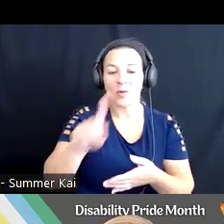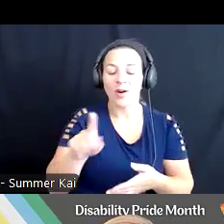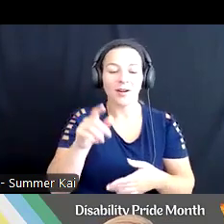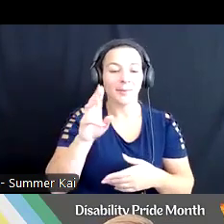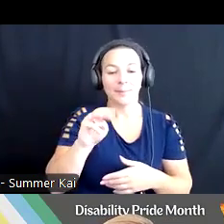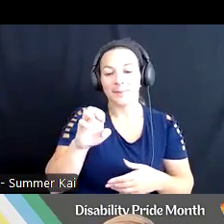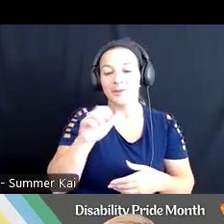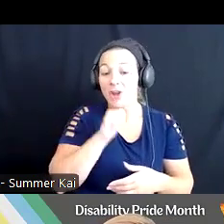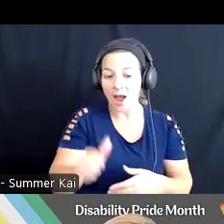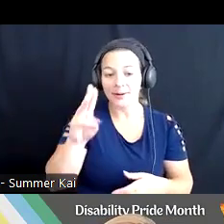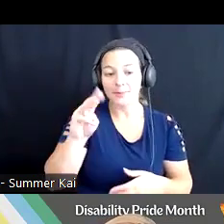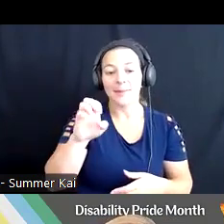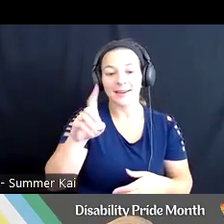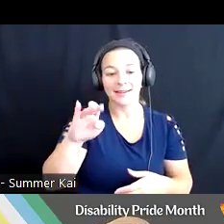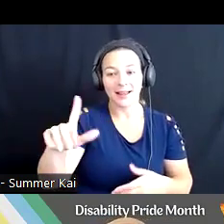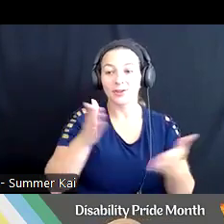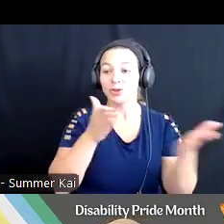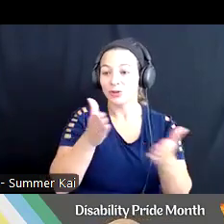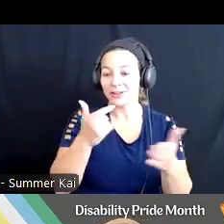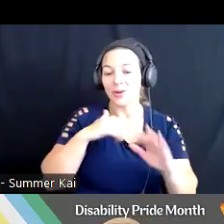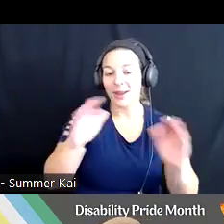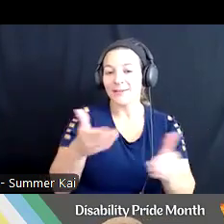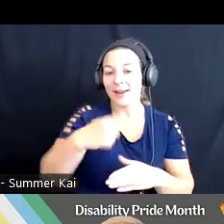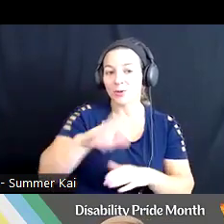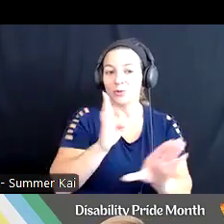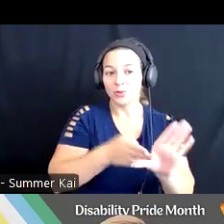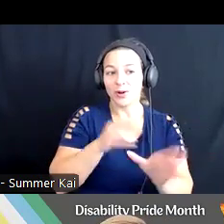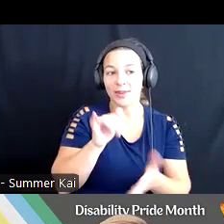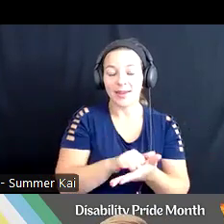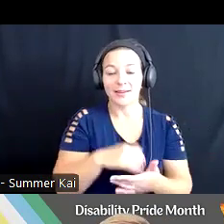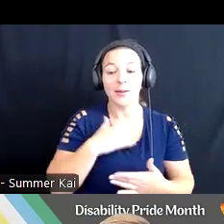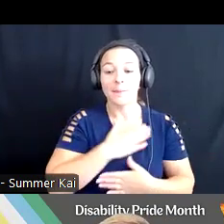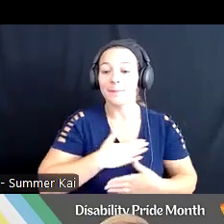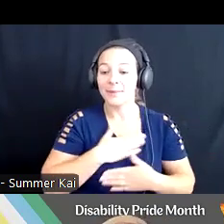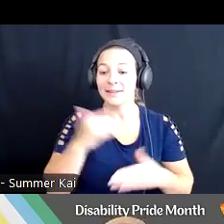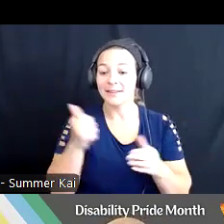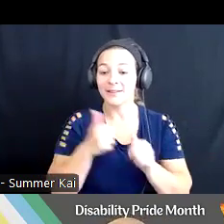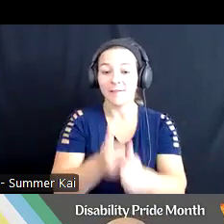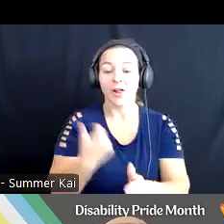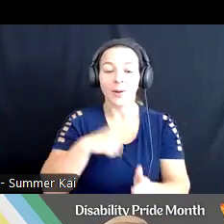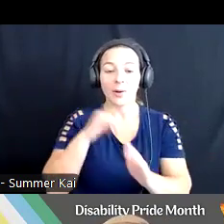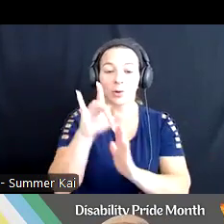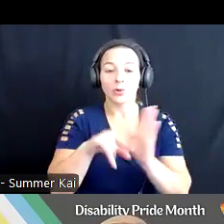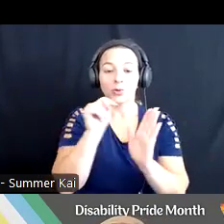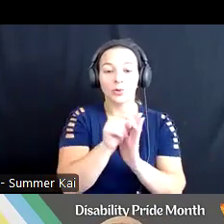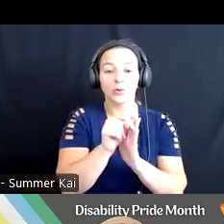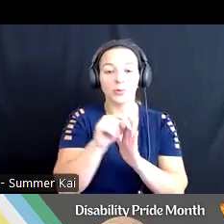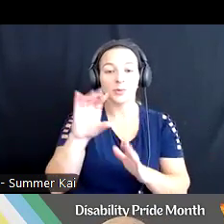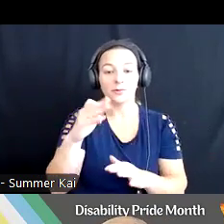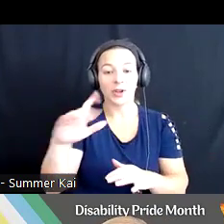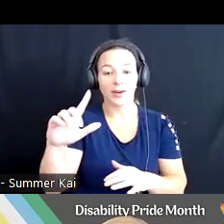services. So I invite you to tune in there. Please follow our YouTube channel, share this with